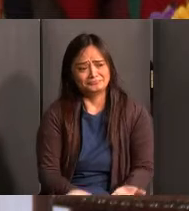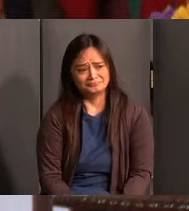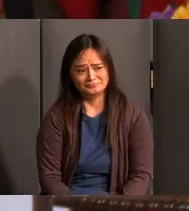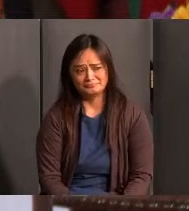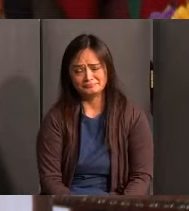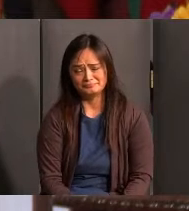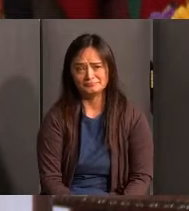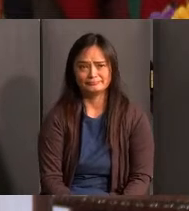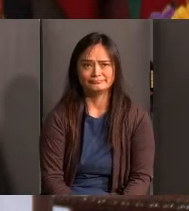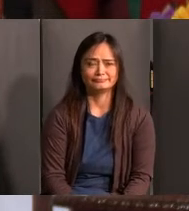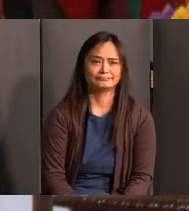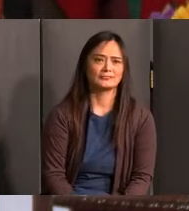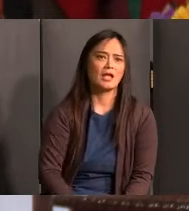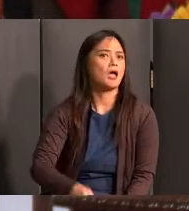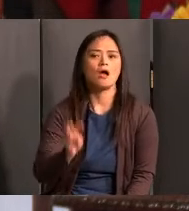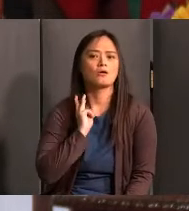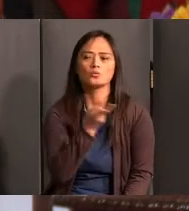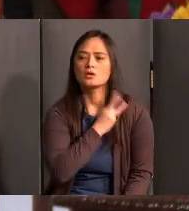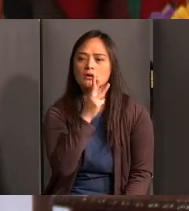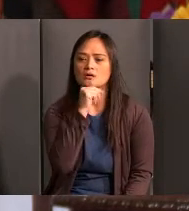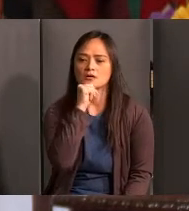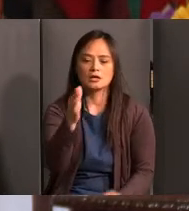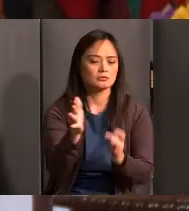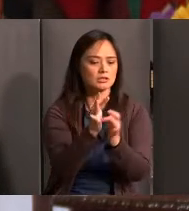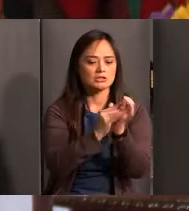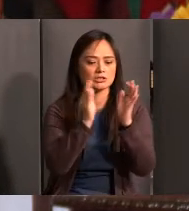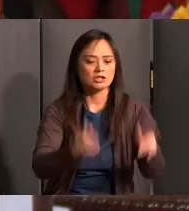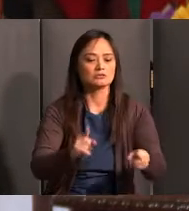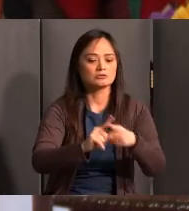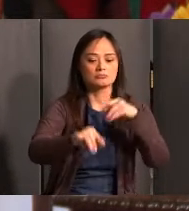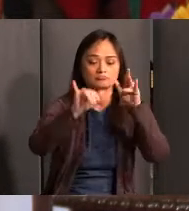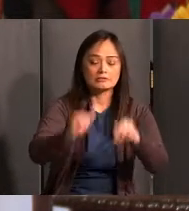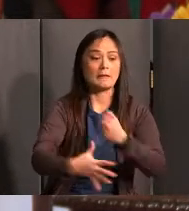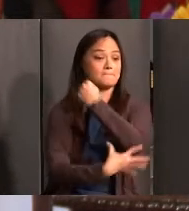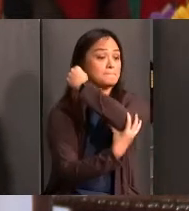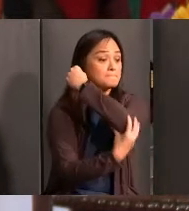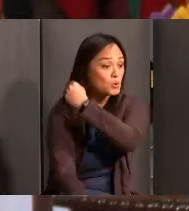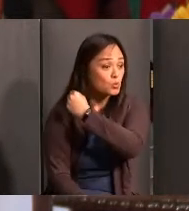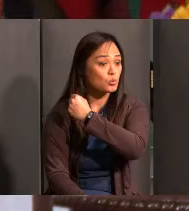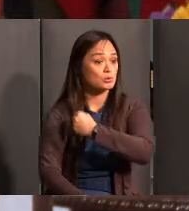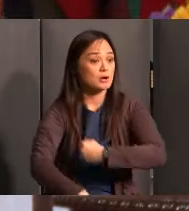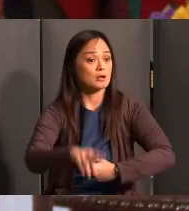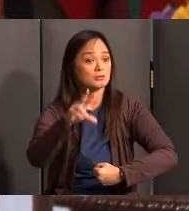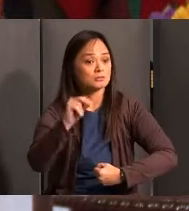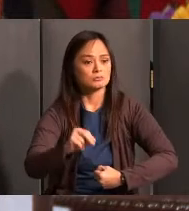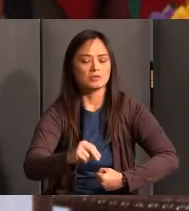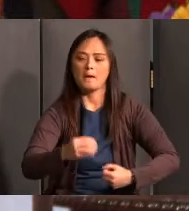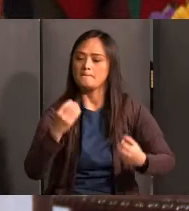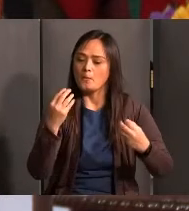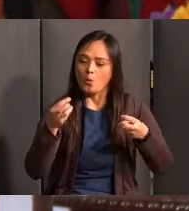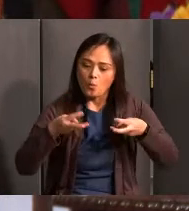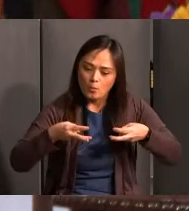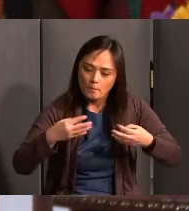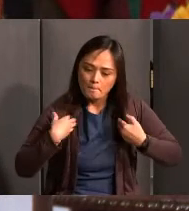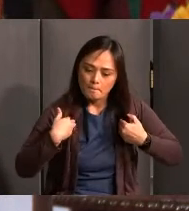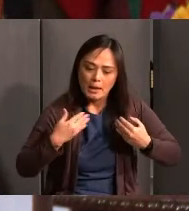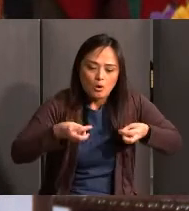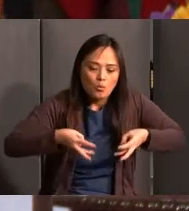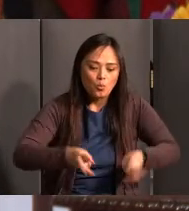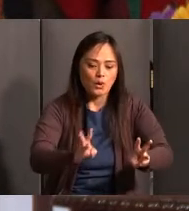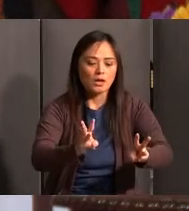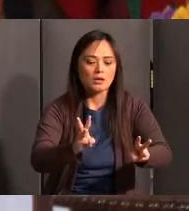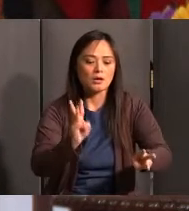Alam niyo mga kapatid, hindi tayo Kristiyano para maghirap. May paraan upang ipagyaman tayo.